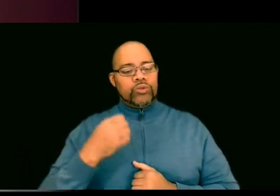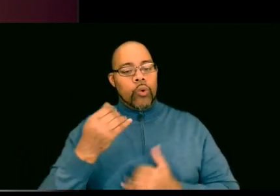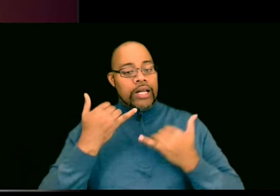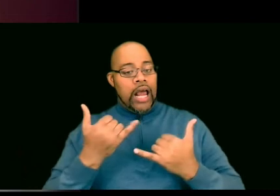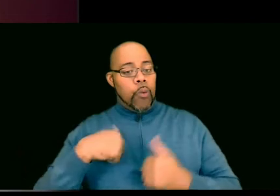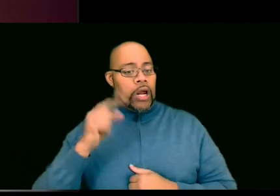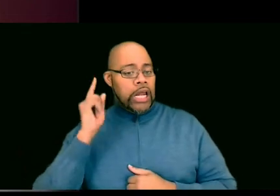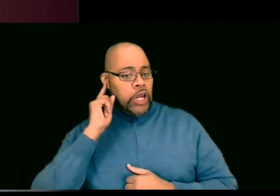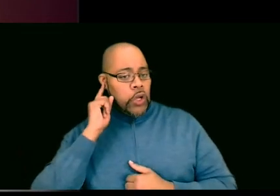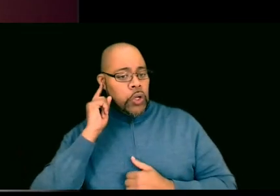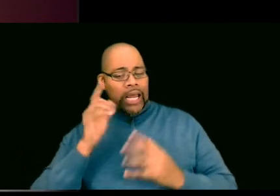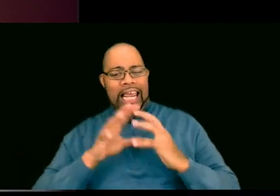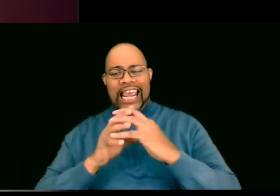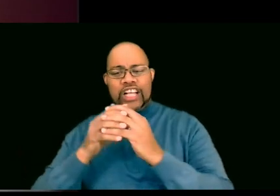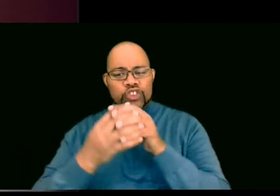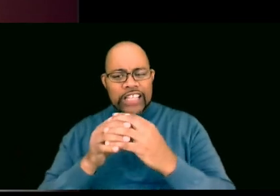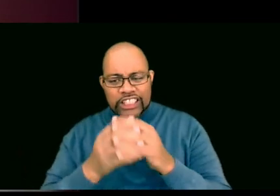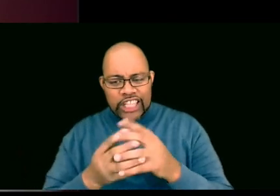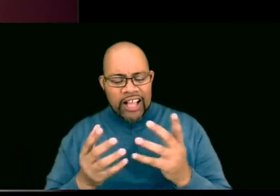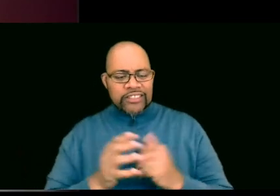And so now we hear of